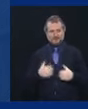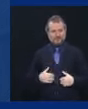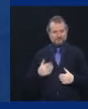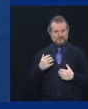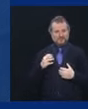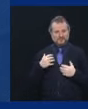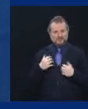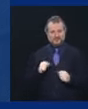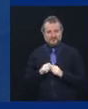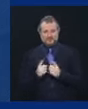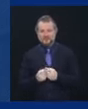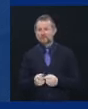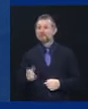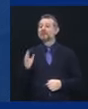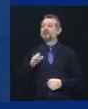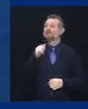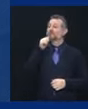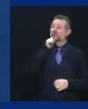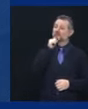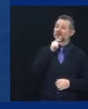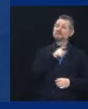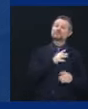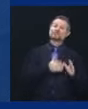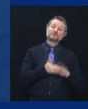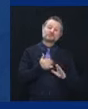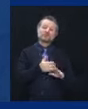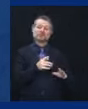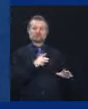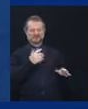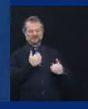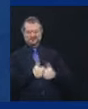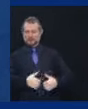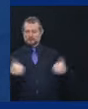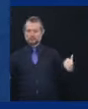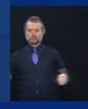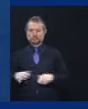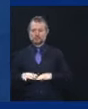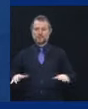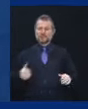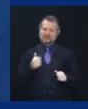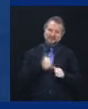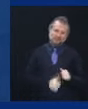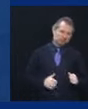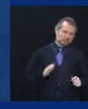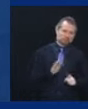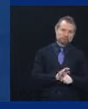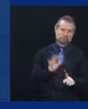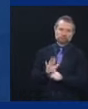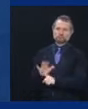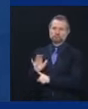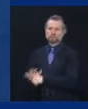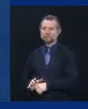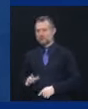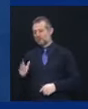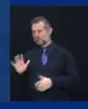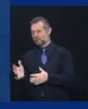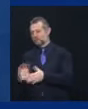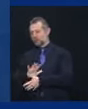facilities. Each provider has a priority. And this is